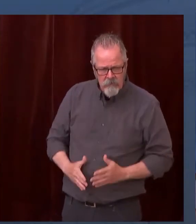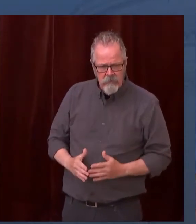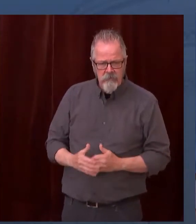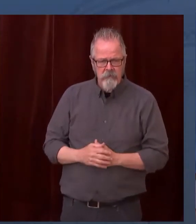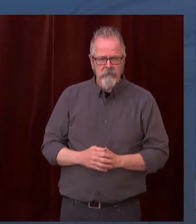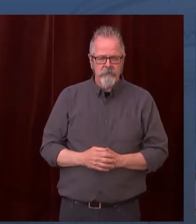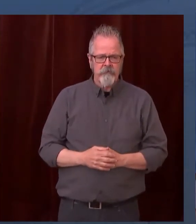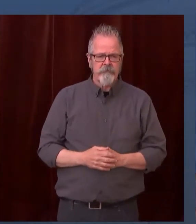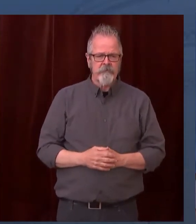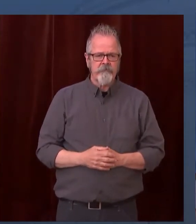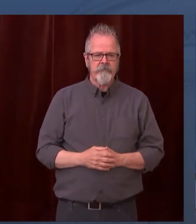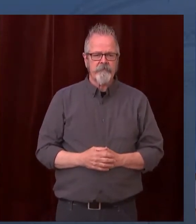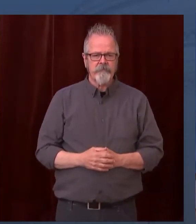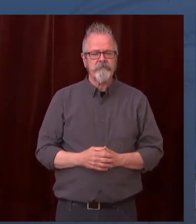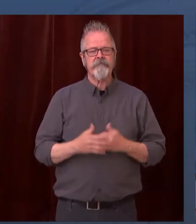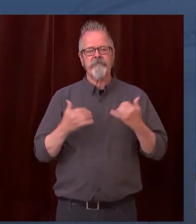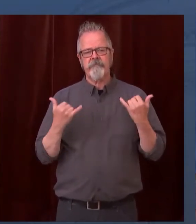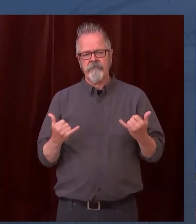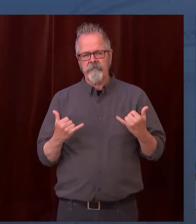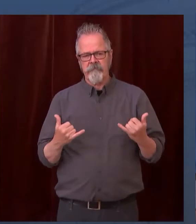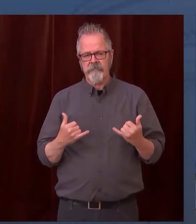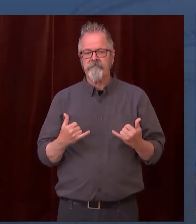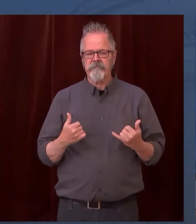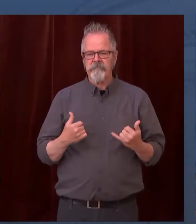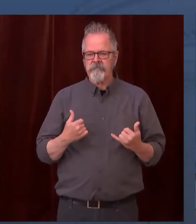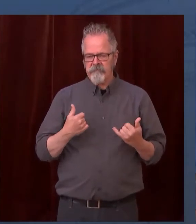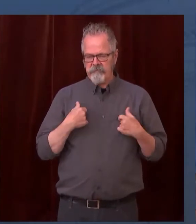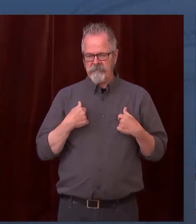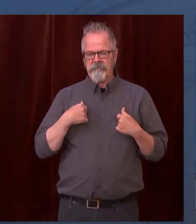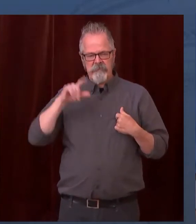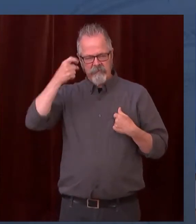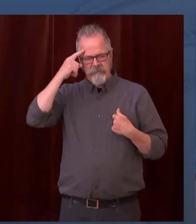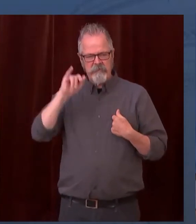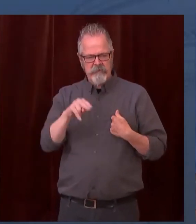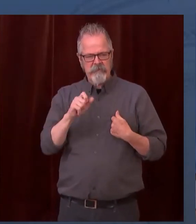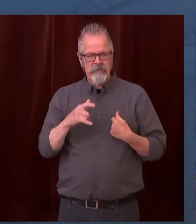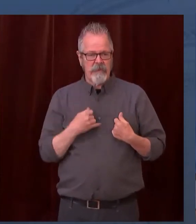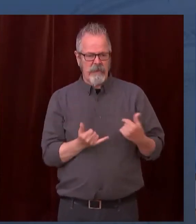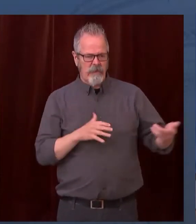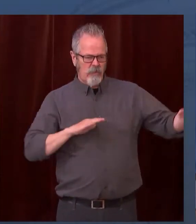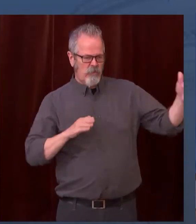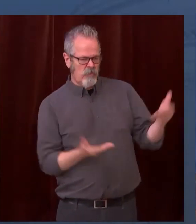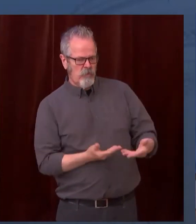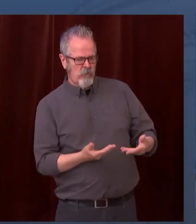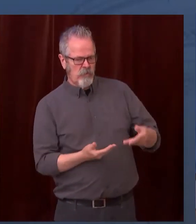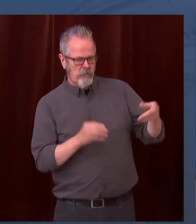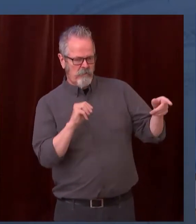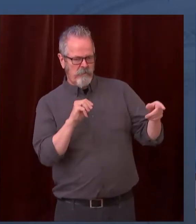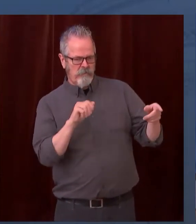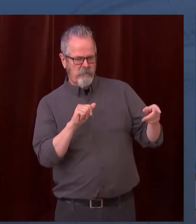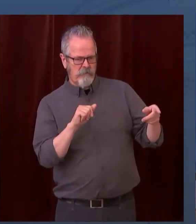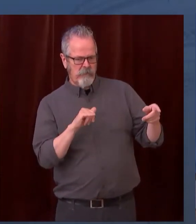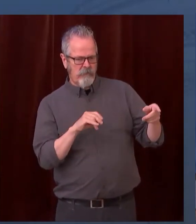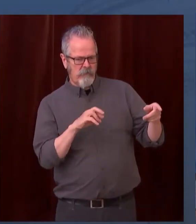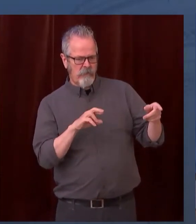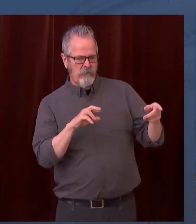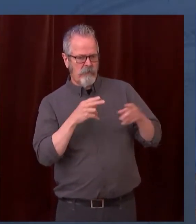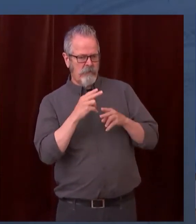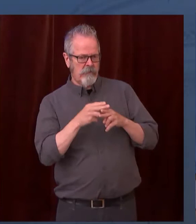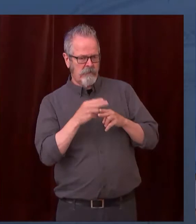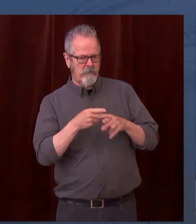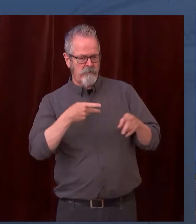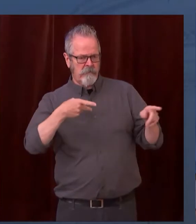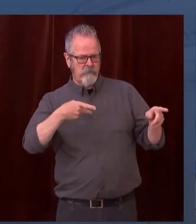want to compliment the leaders in Yakima who have been leading a mask up campaign. They've handed out thousands